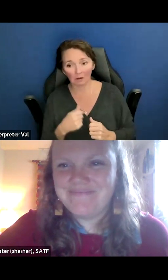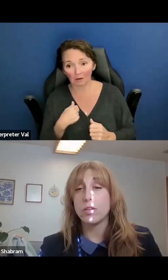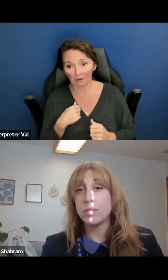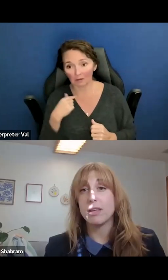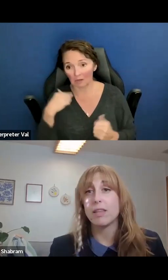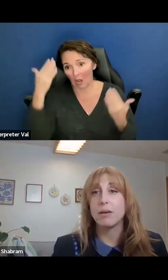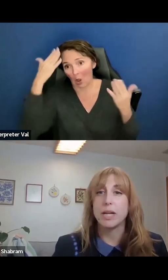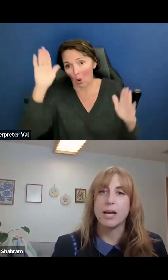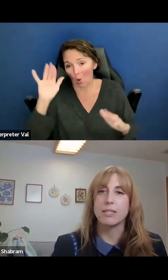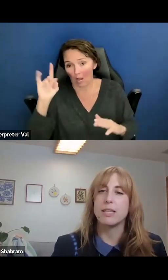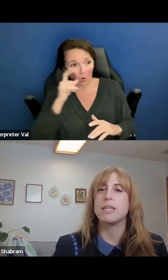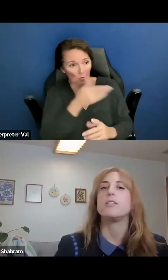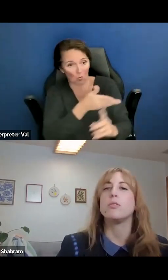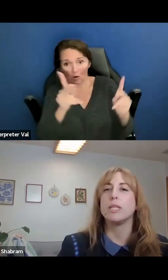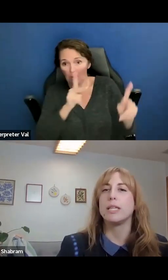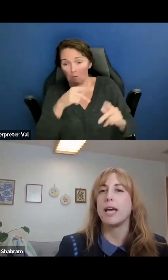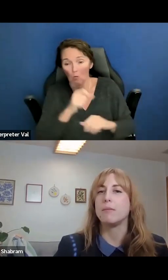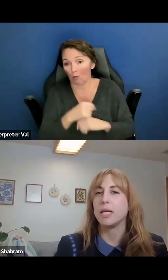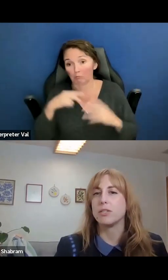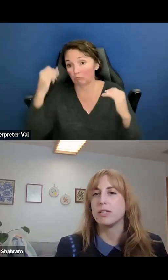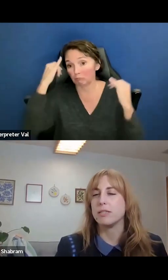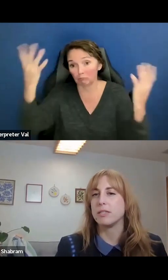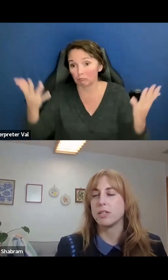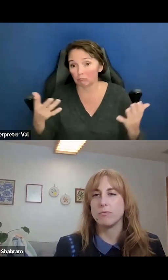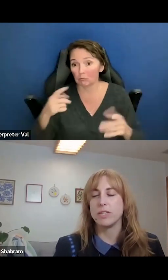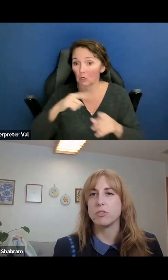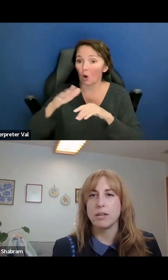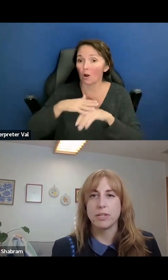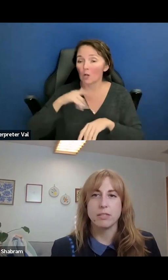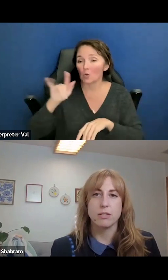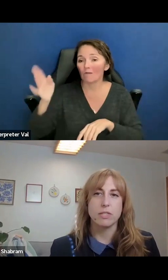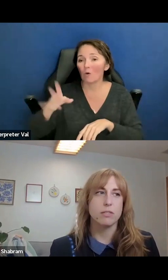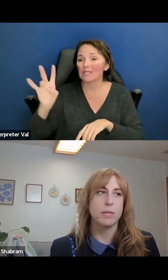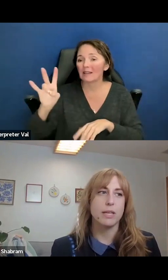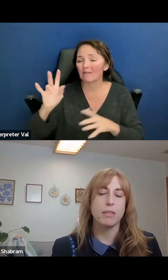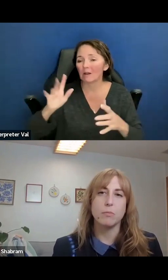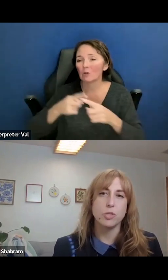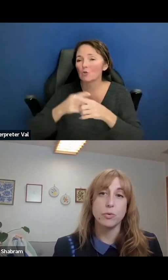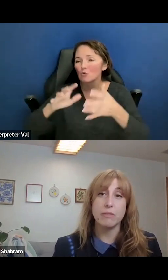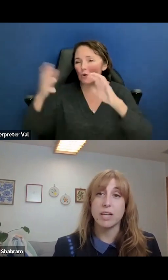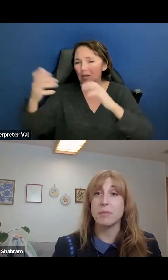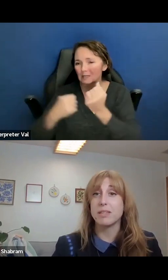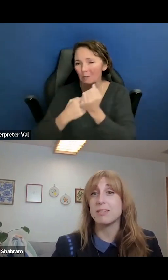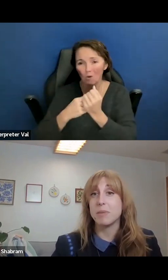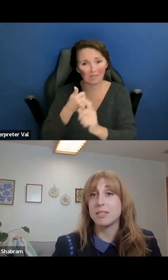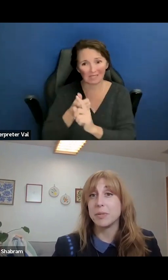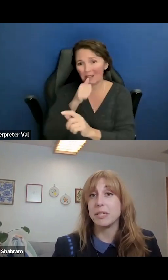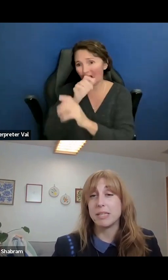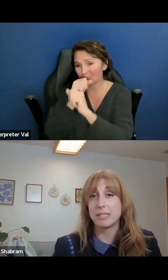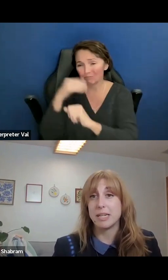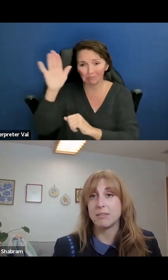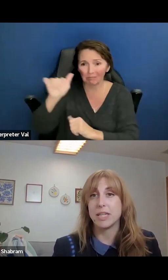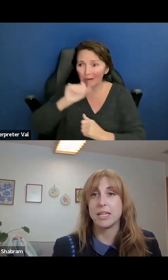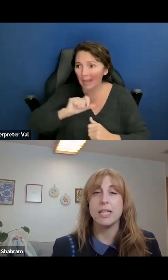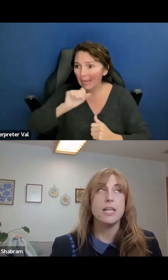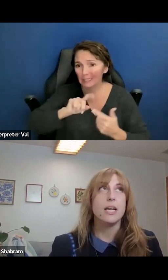I guess the only thing that I would add is that not only can minors consent to confidential advocacy services, but that the majority of time, at least in my experience